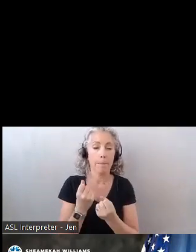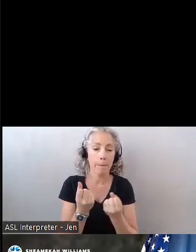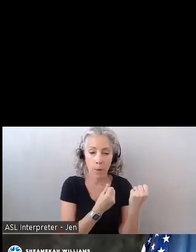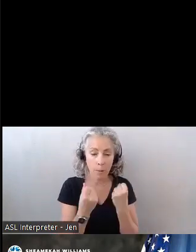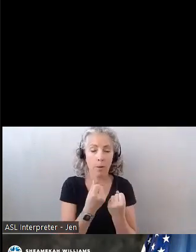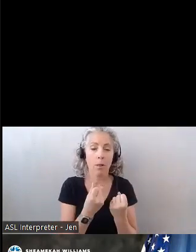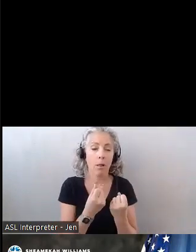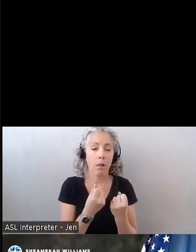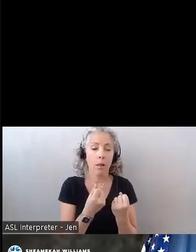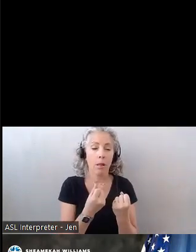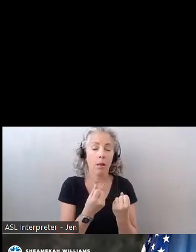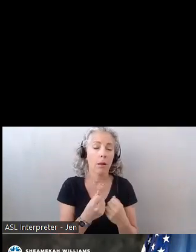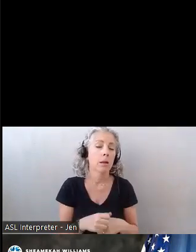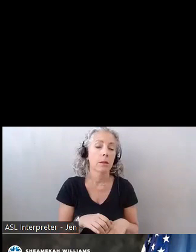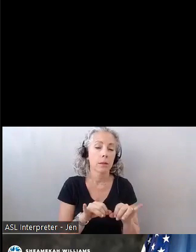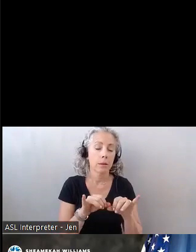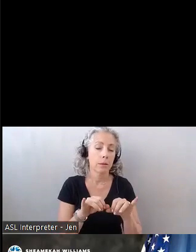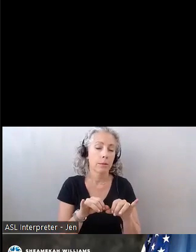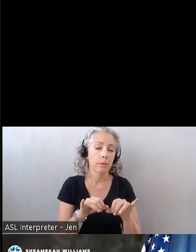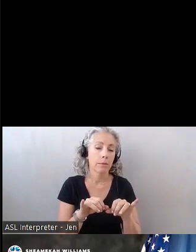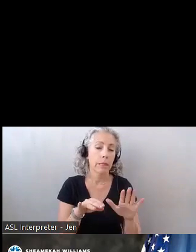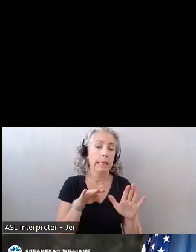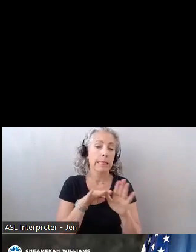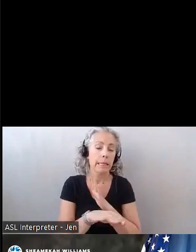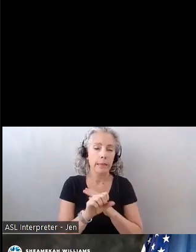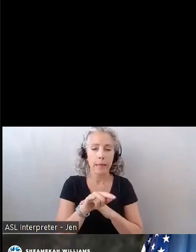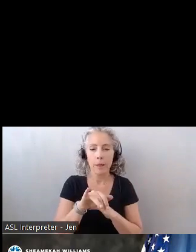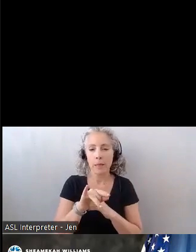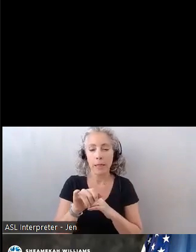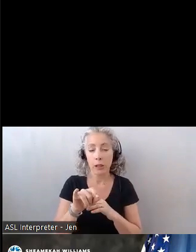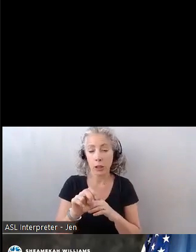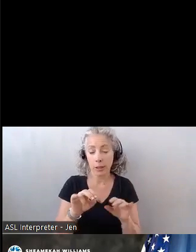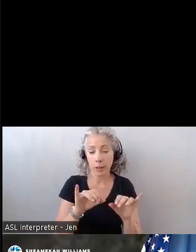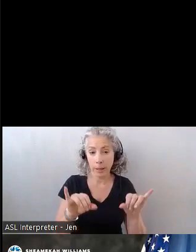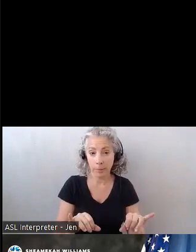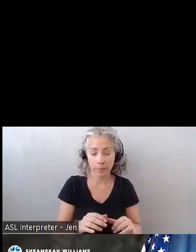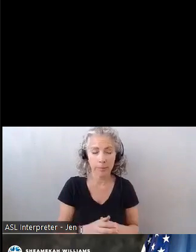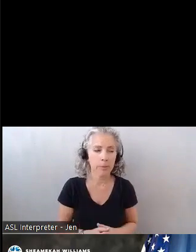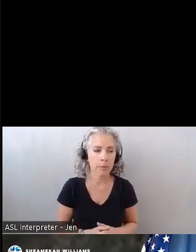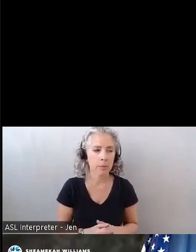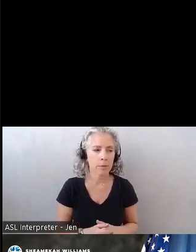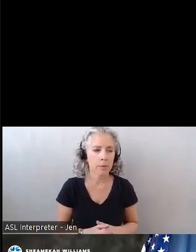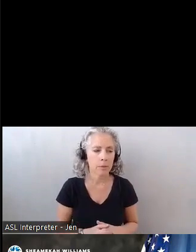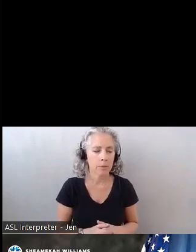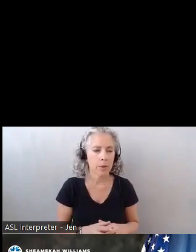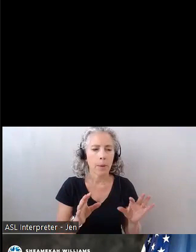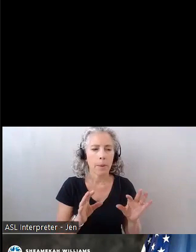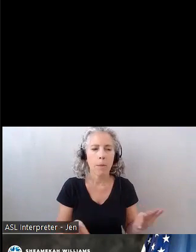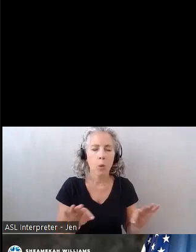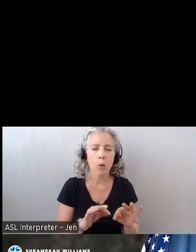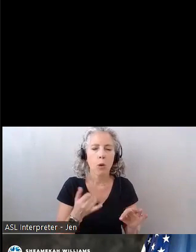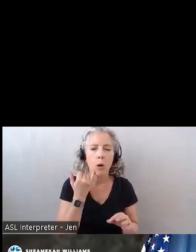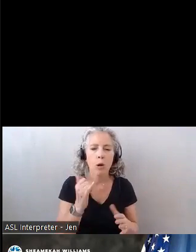stabilization system for children and families. And again, we're talking about the availability. So making sure that the call center and the staff are